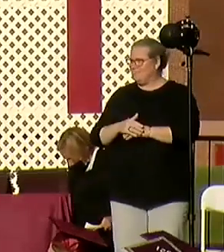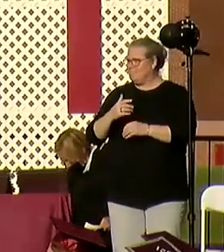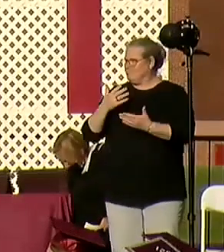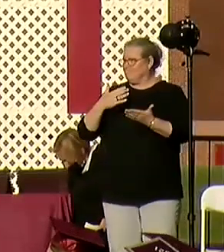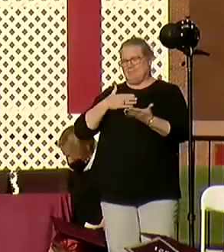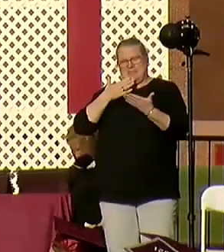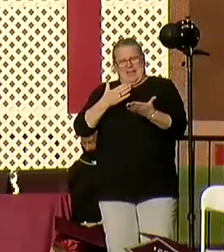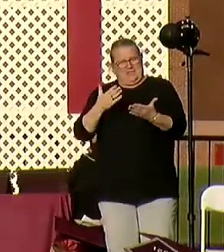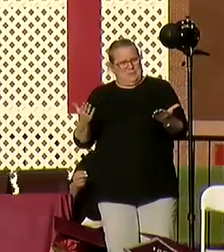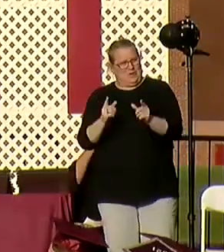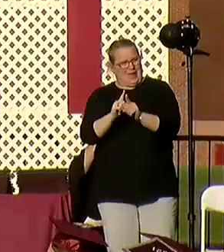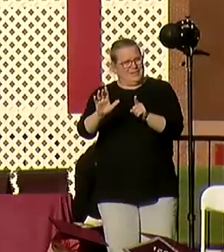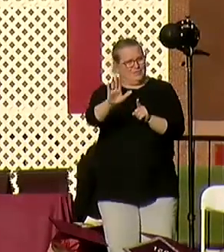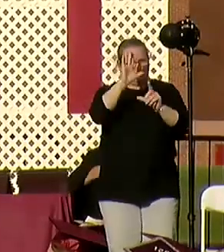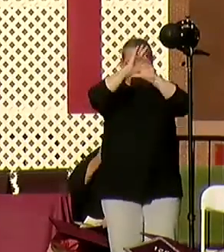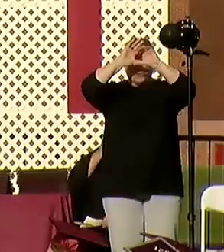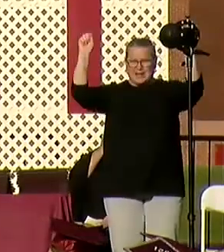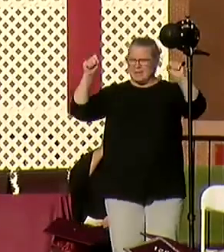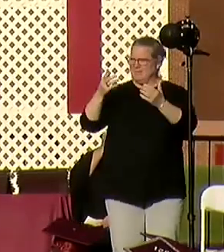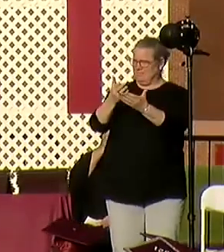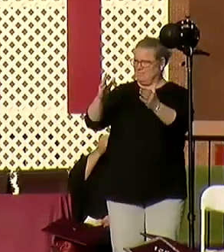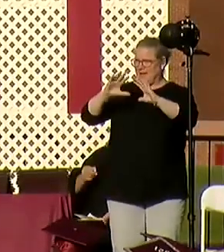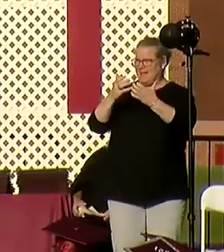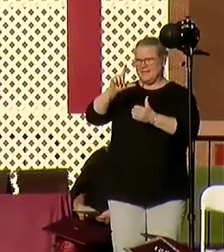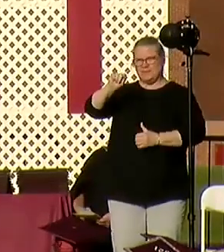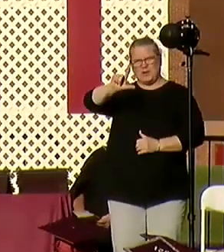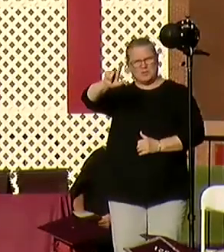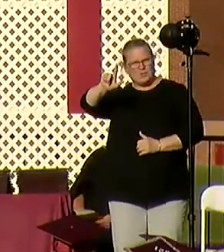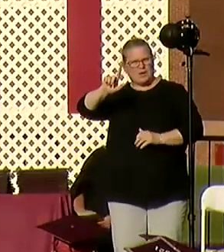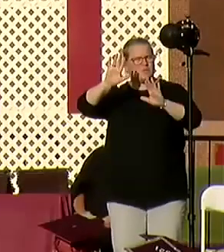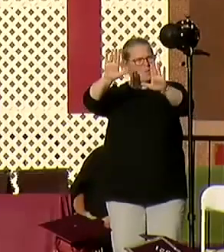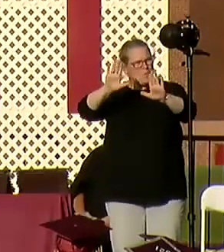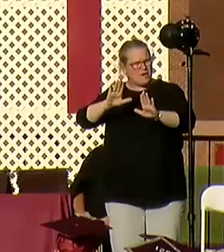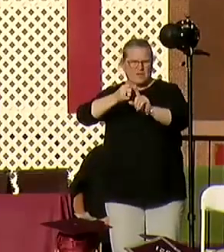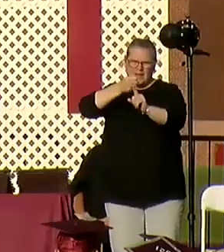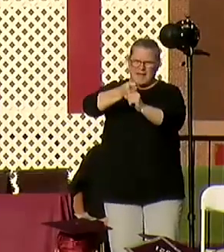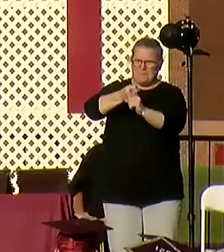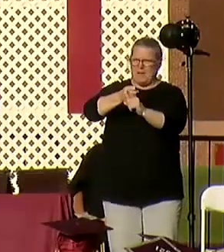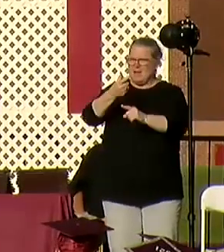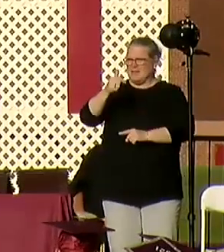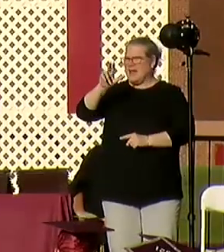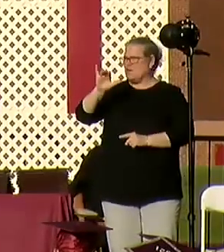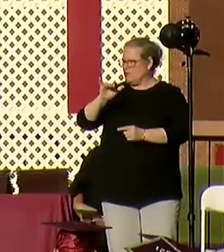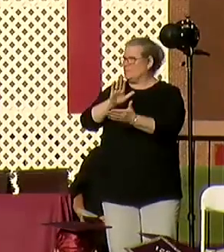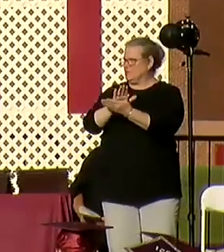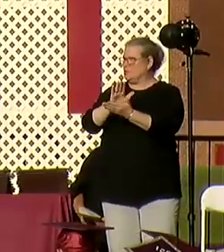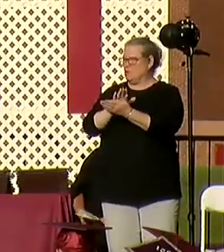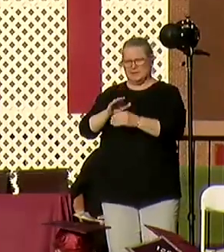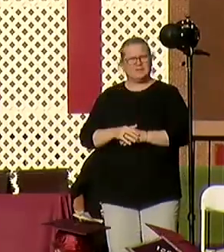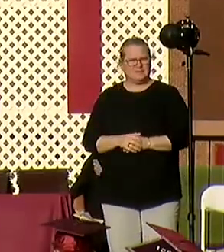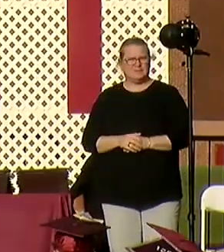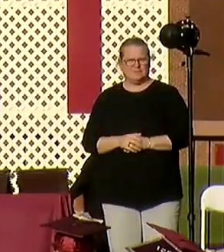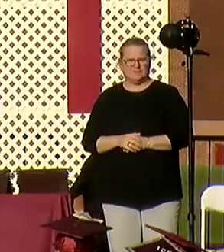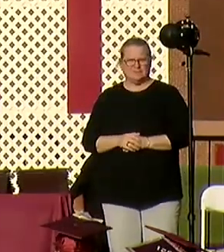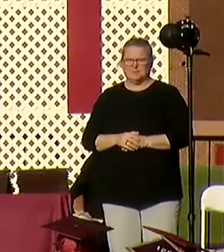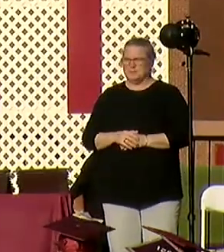schools. This class of 2021 had an incredible impact on the Granby Public Schools. You'll be